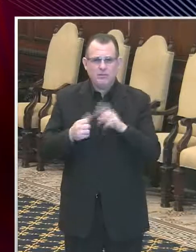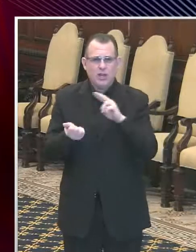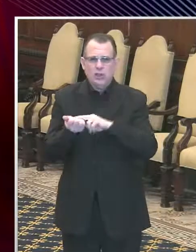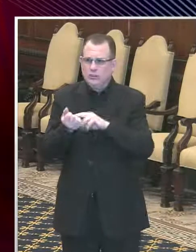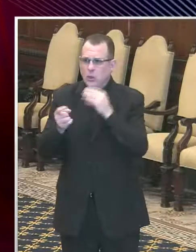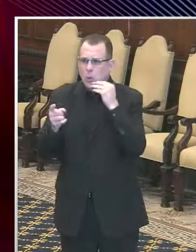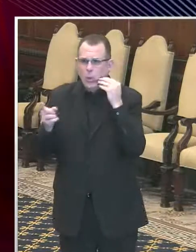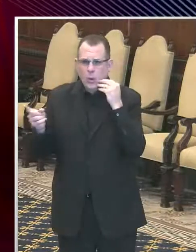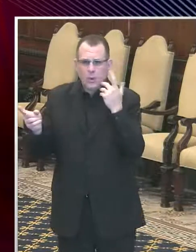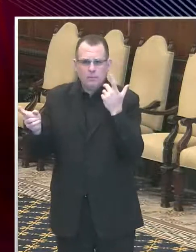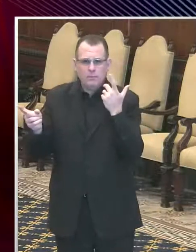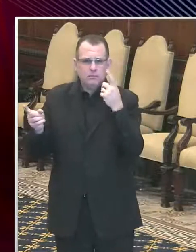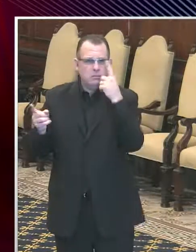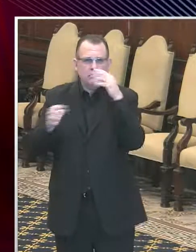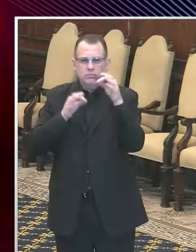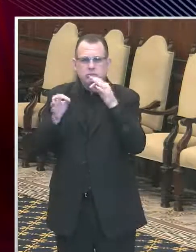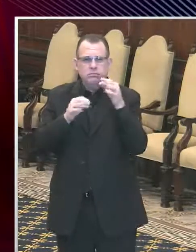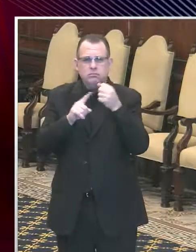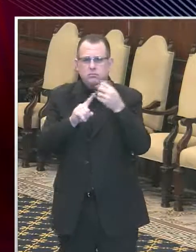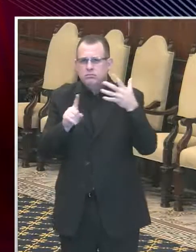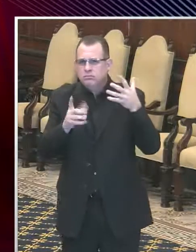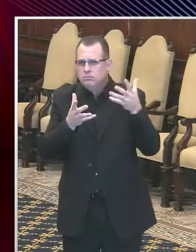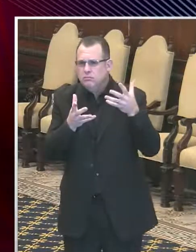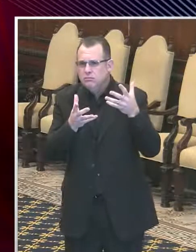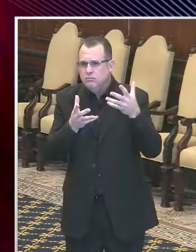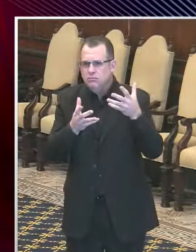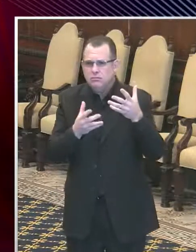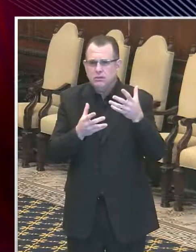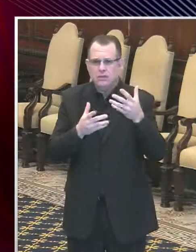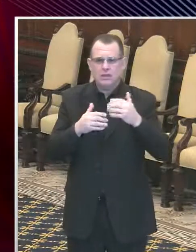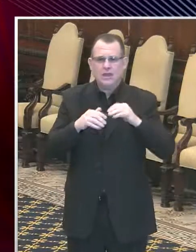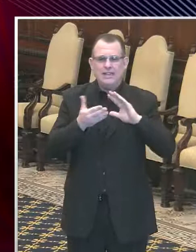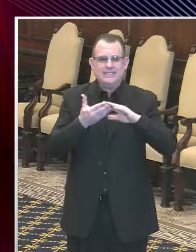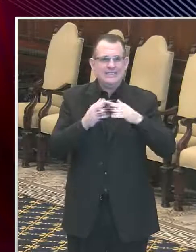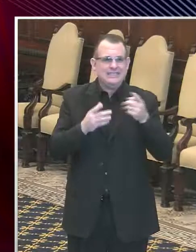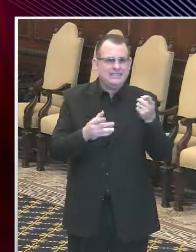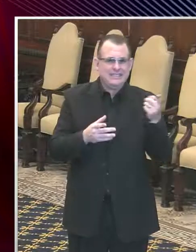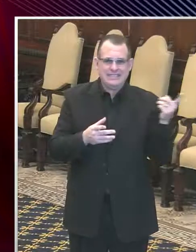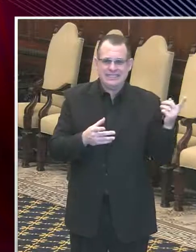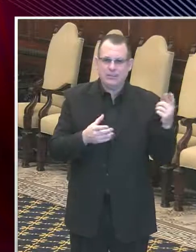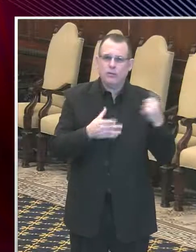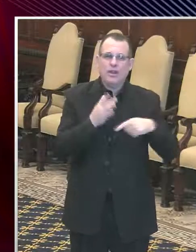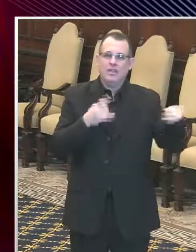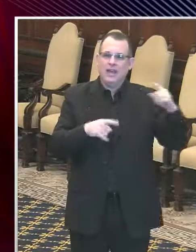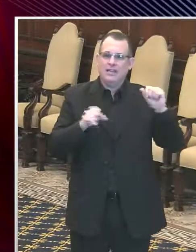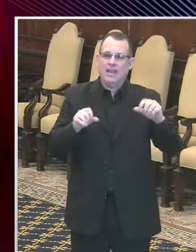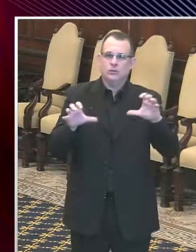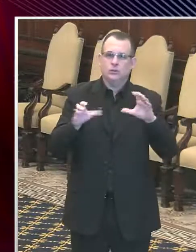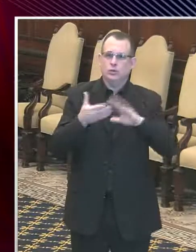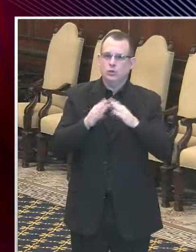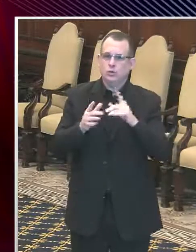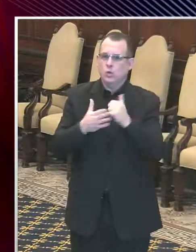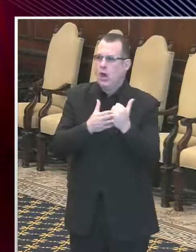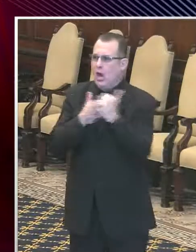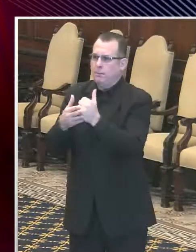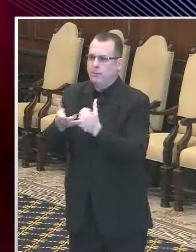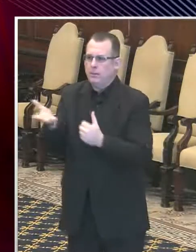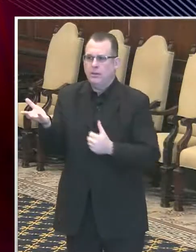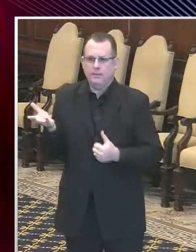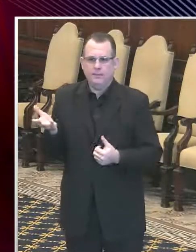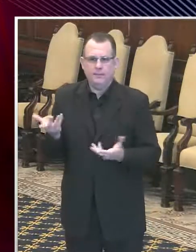you elaborate a little bit on those issues, and what is the city doing, or what can it do about those staffing issues at the nursing